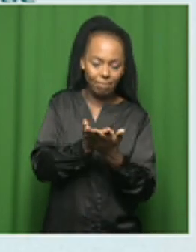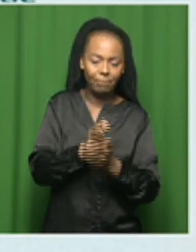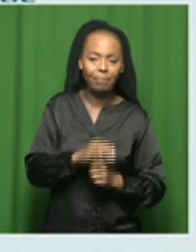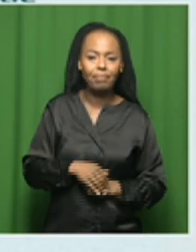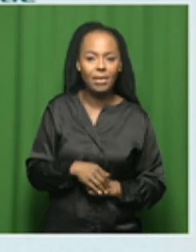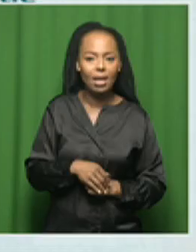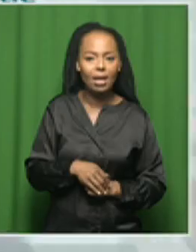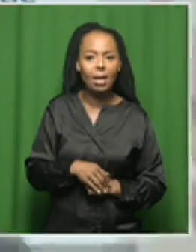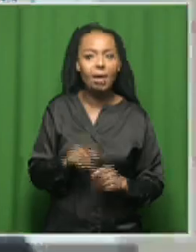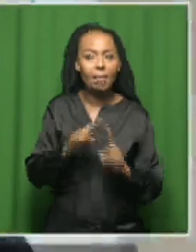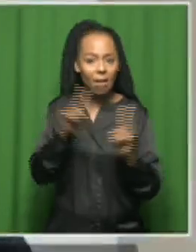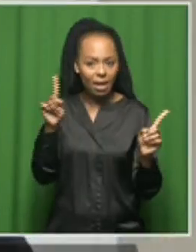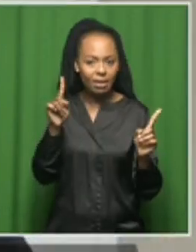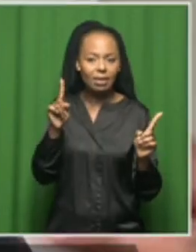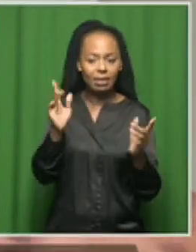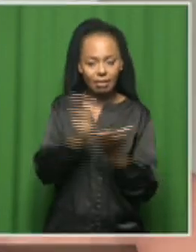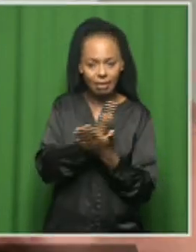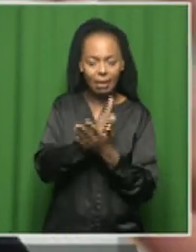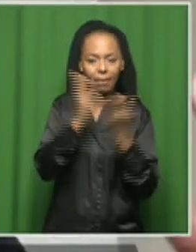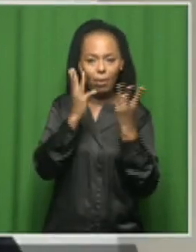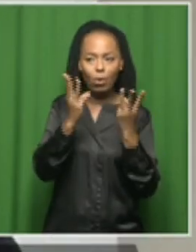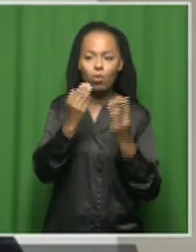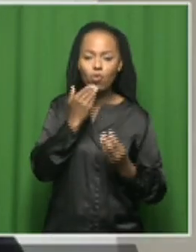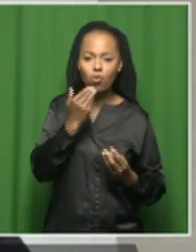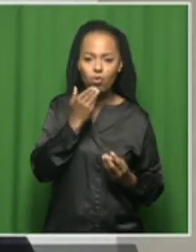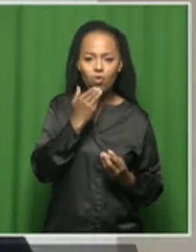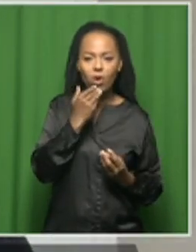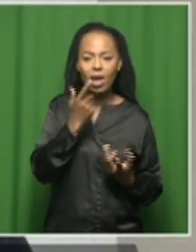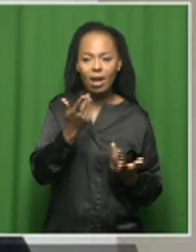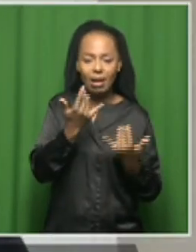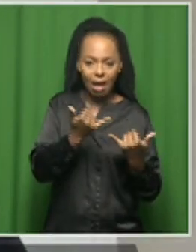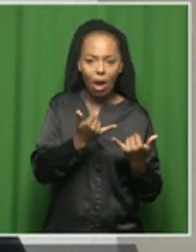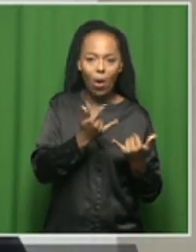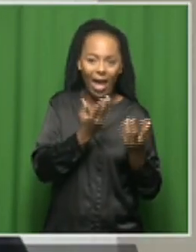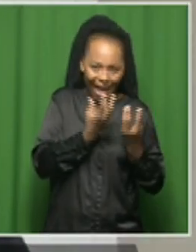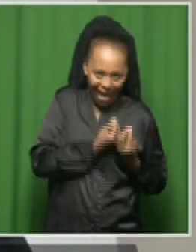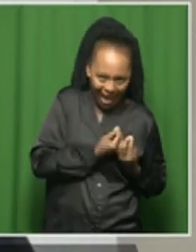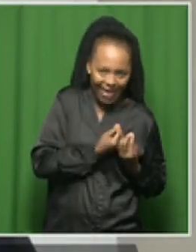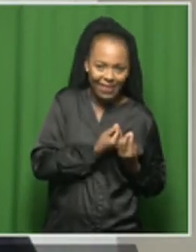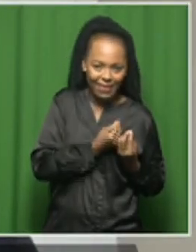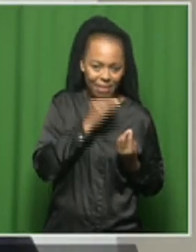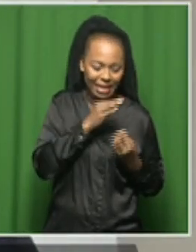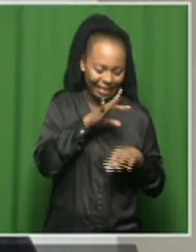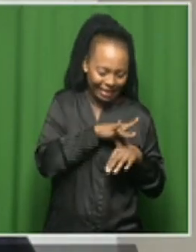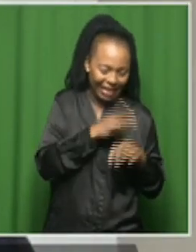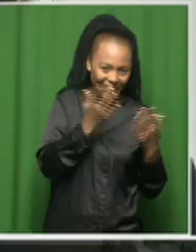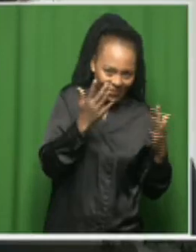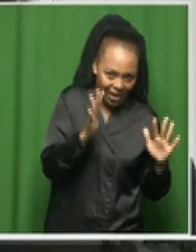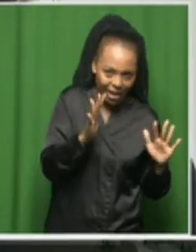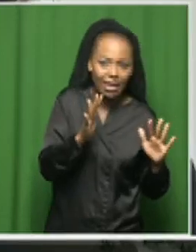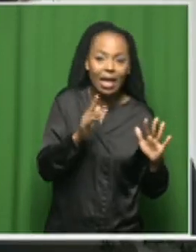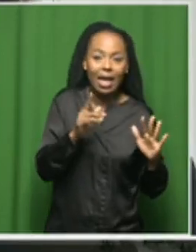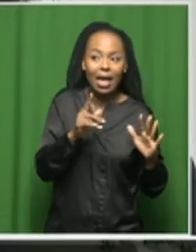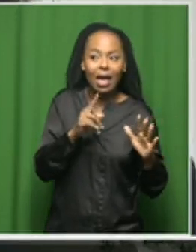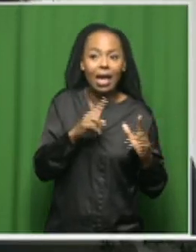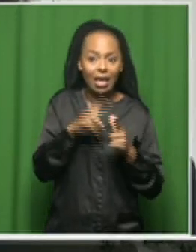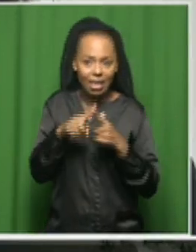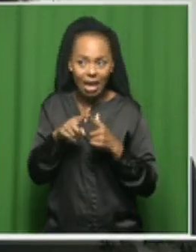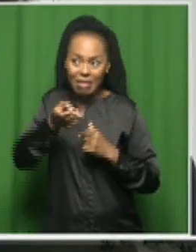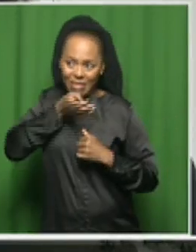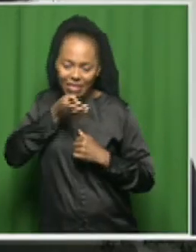it's in people who are already predisposed with gout. Yeah, and that's okay. So if